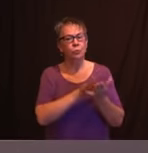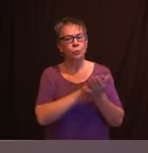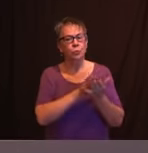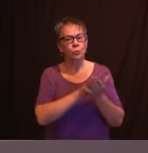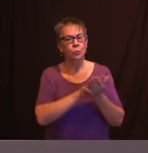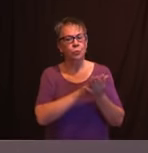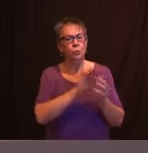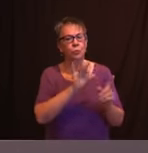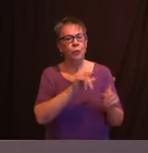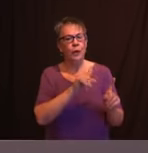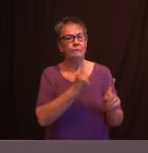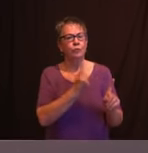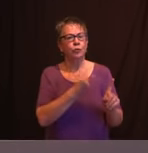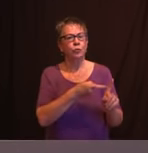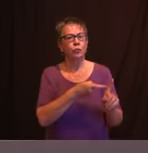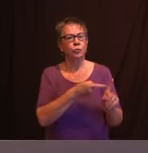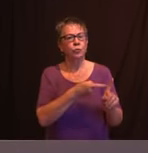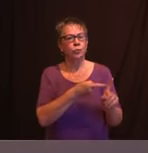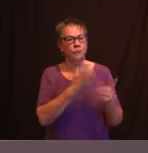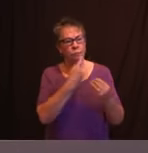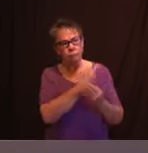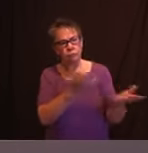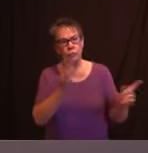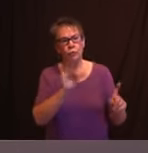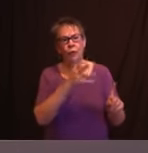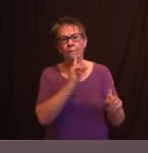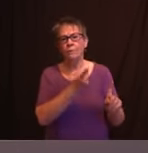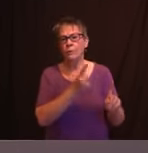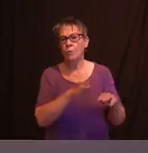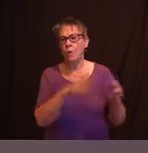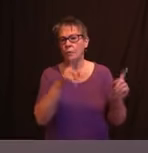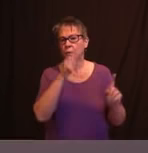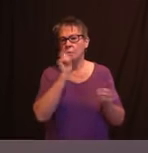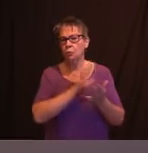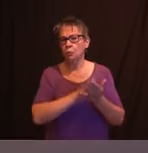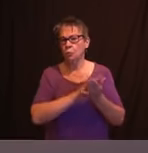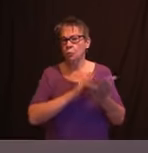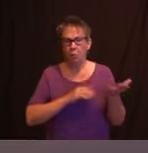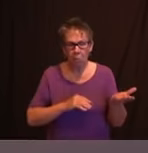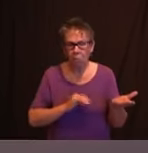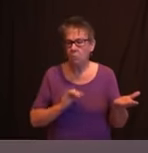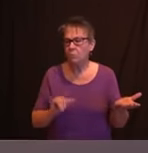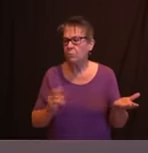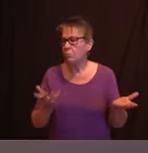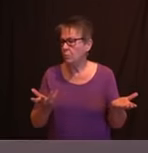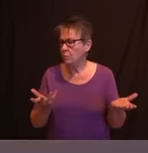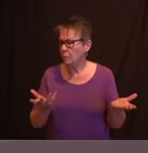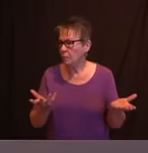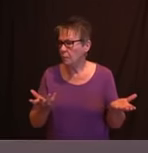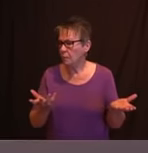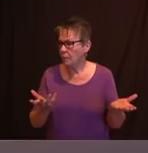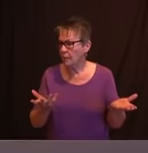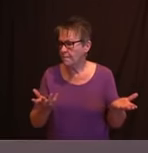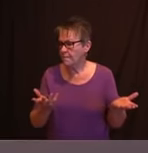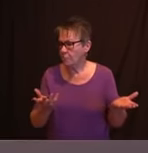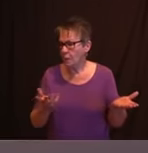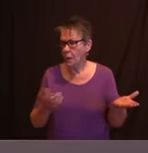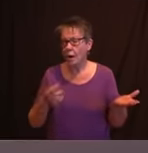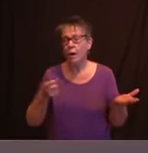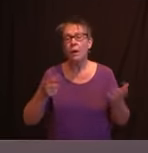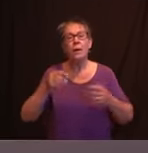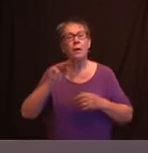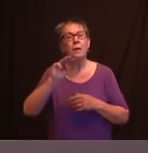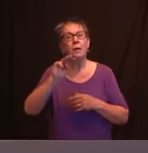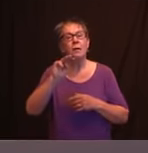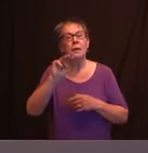soon. Do we have any sense about when that may start to happen in New Jersey? I think, Dave, on outdoor